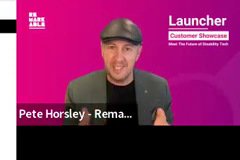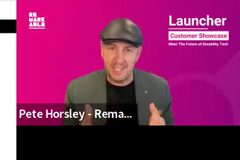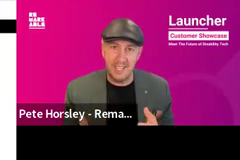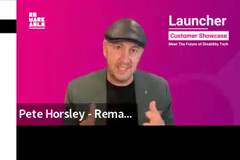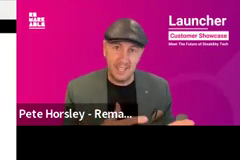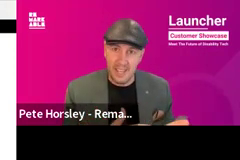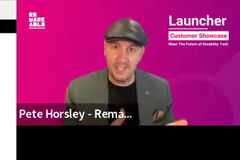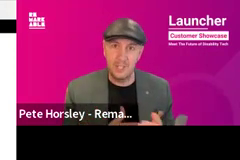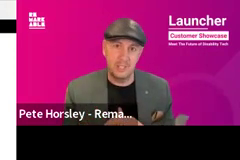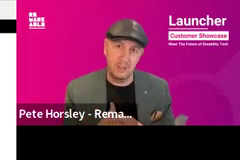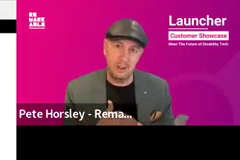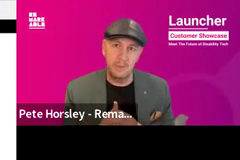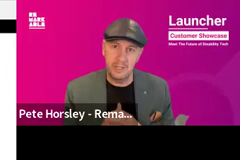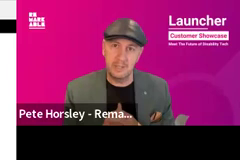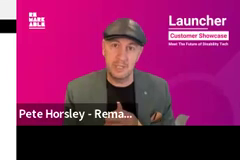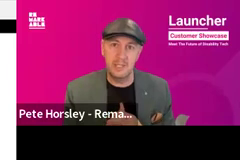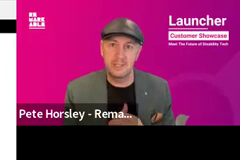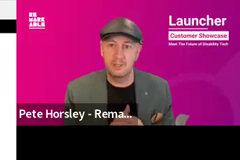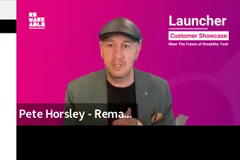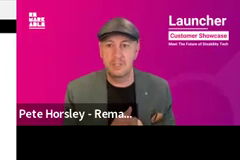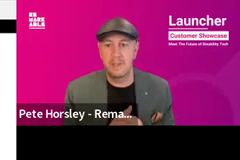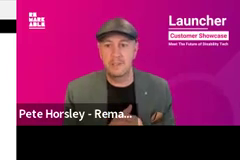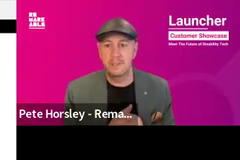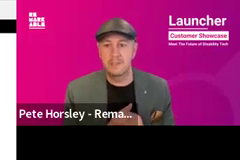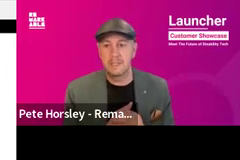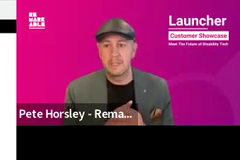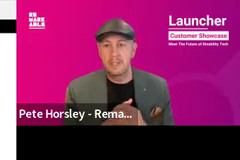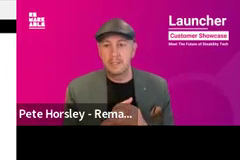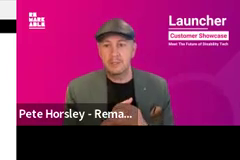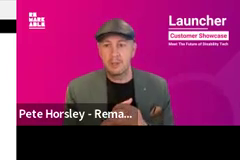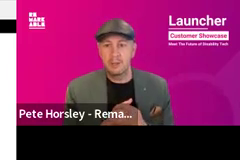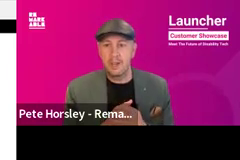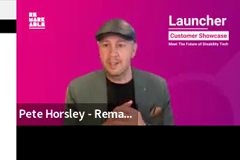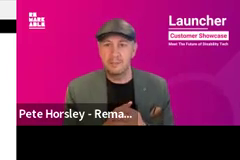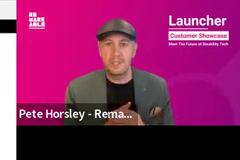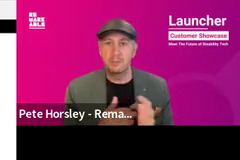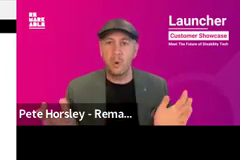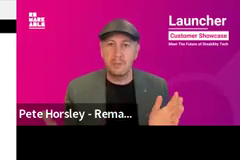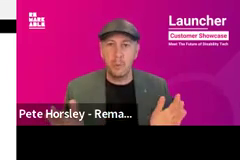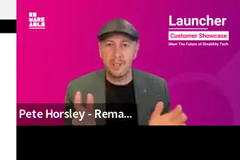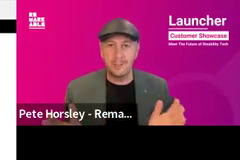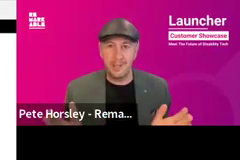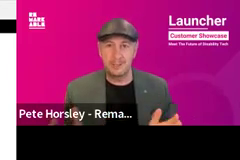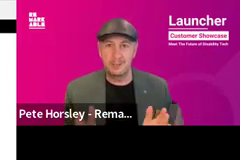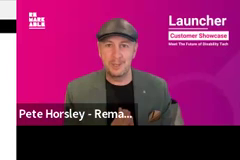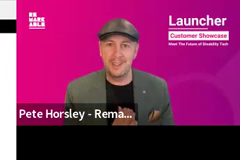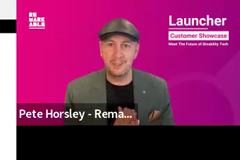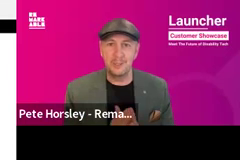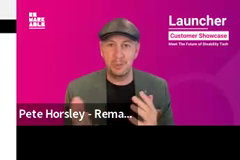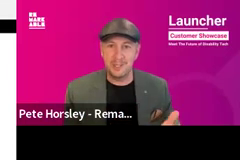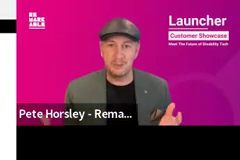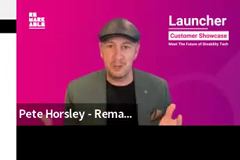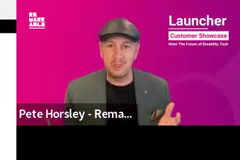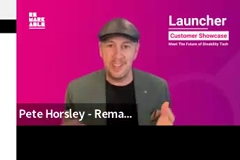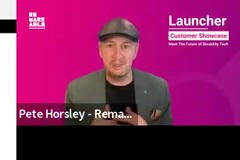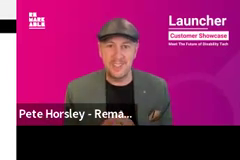They dedicate their energy and time and expertise to these founders. So in whatever way you'd like to do that, could